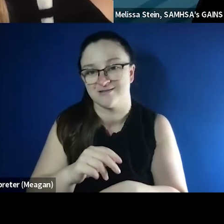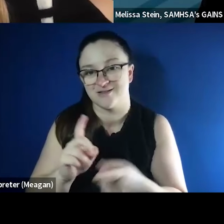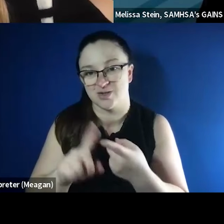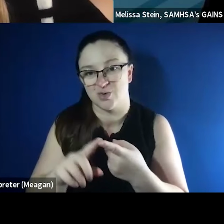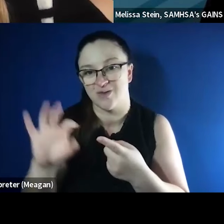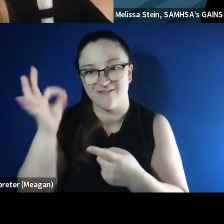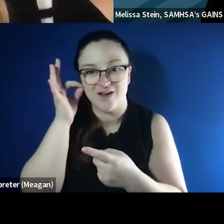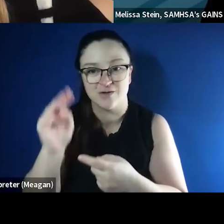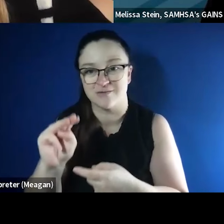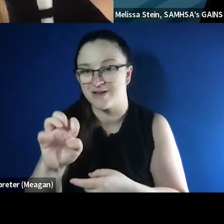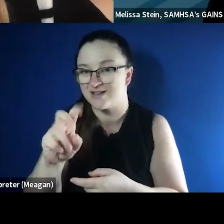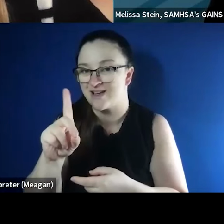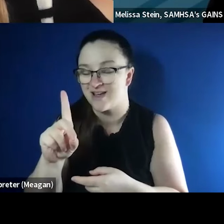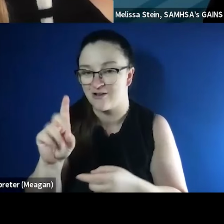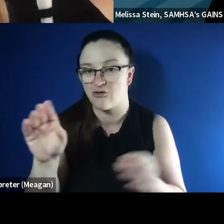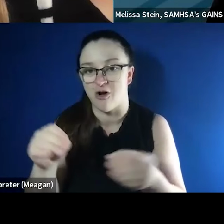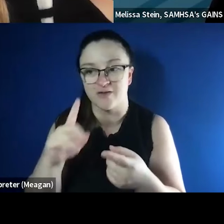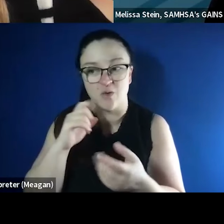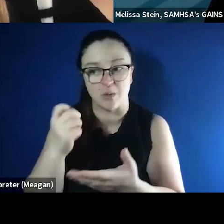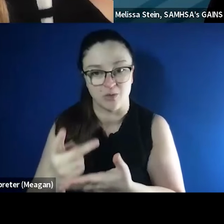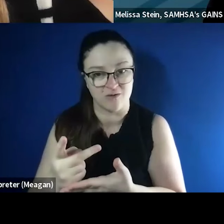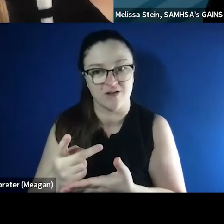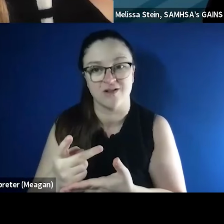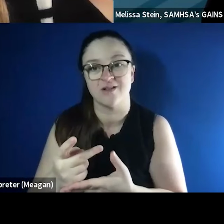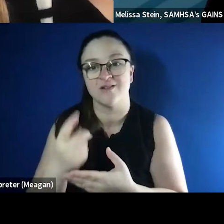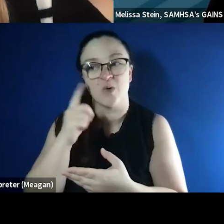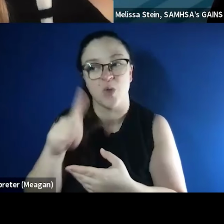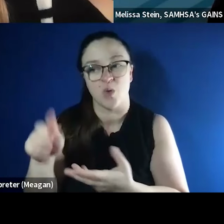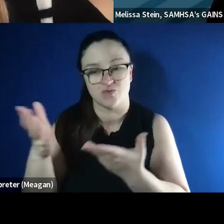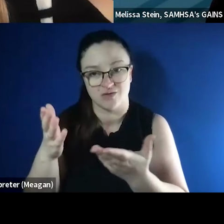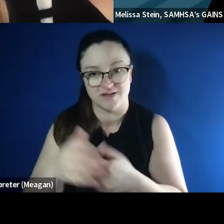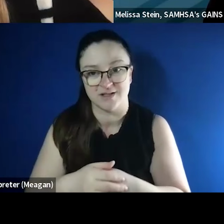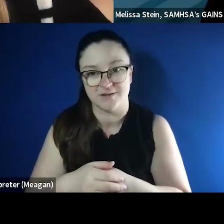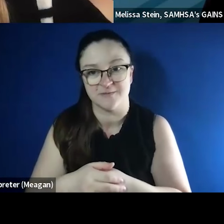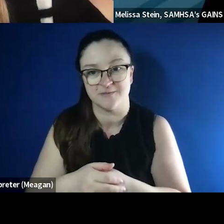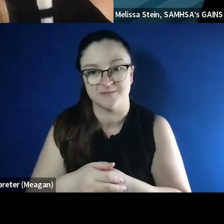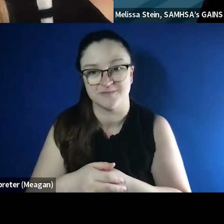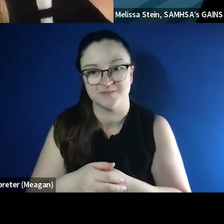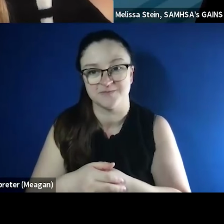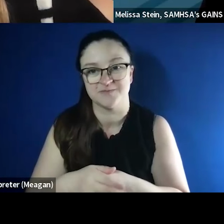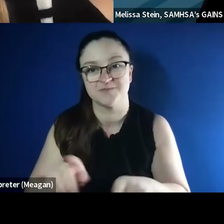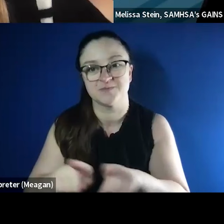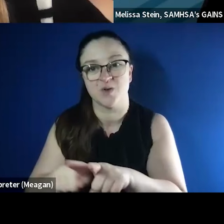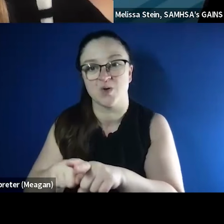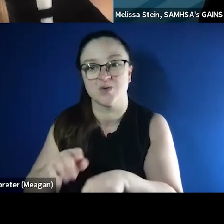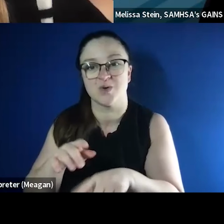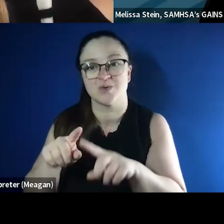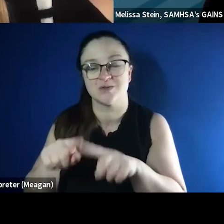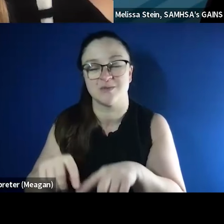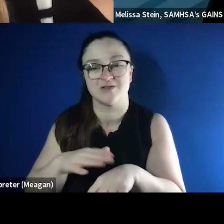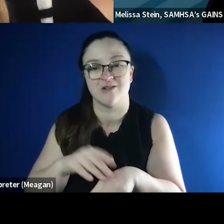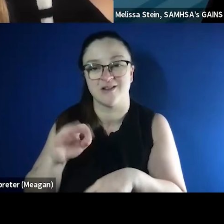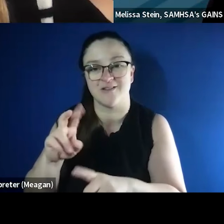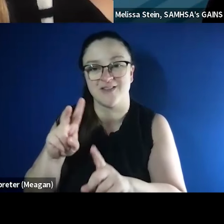the federal Medicaid office to get approved for those services. And it also depends on whether or not the